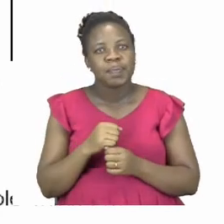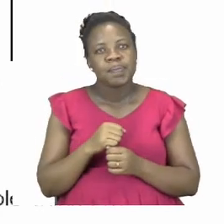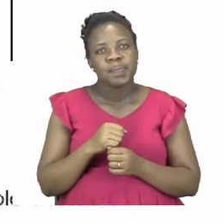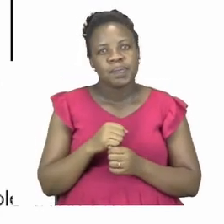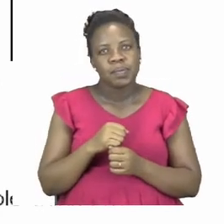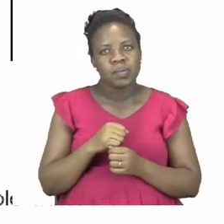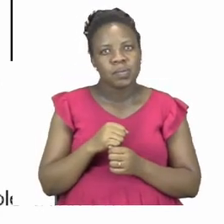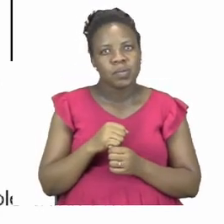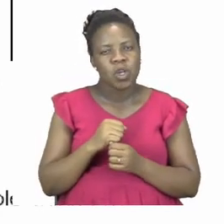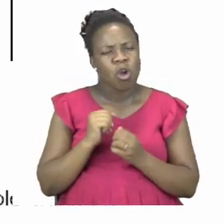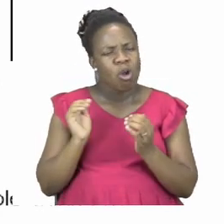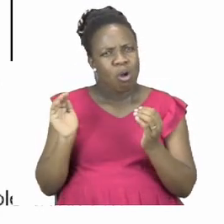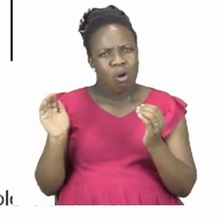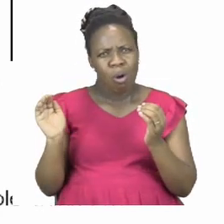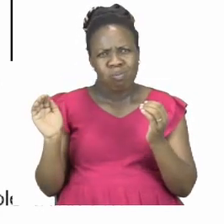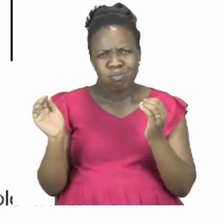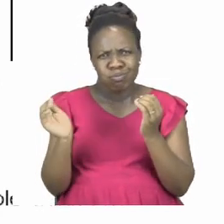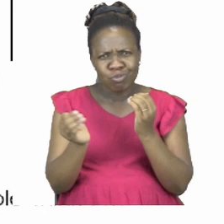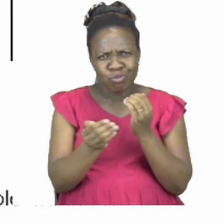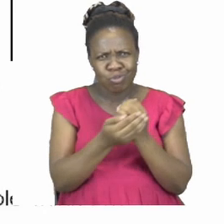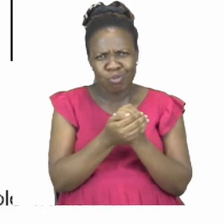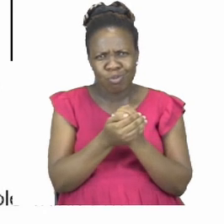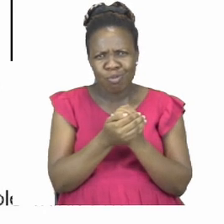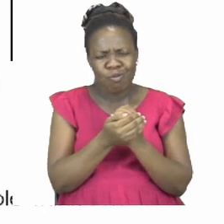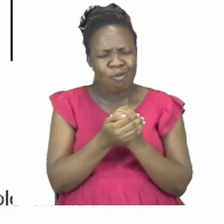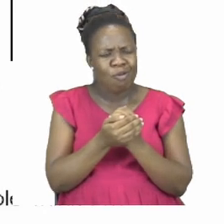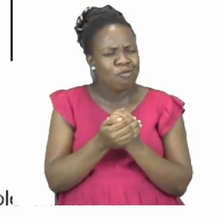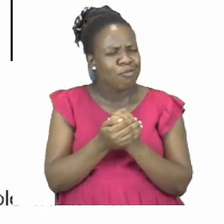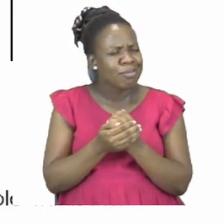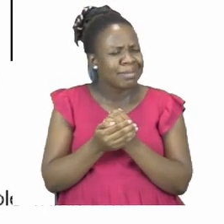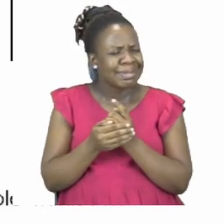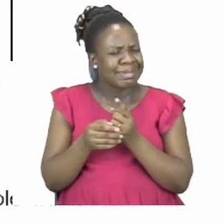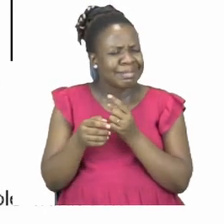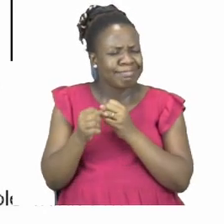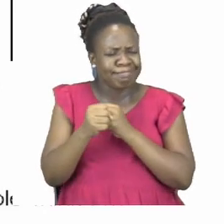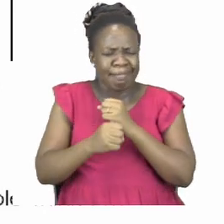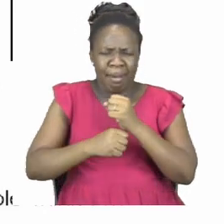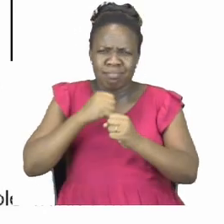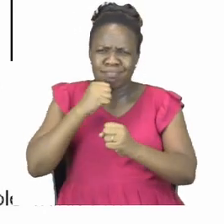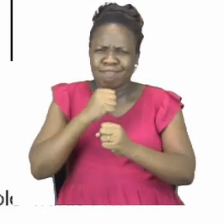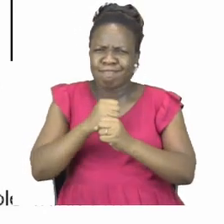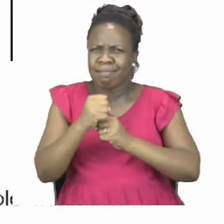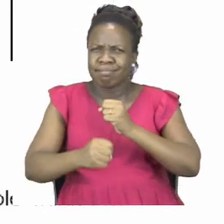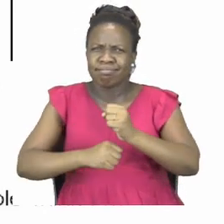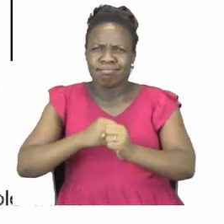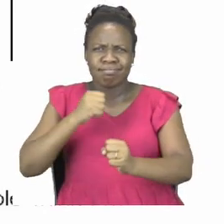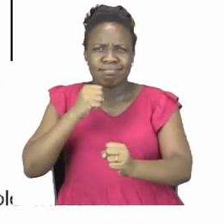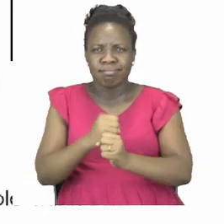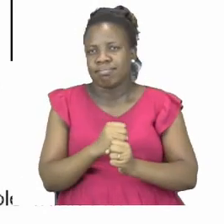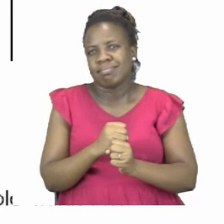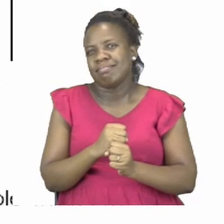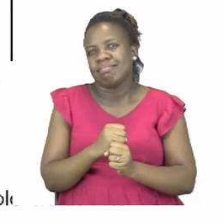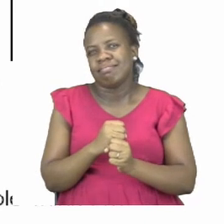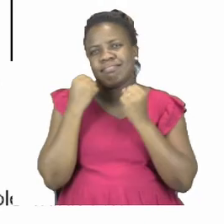I've been underground for hundreds and millions of years. No one knew I